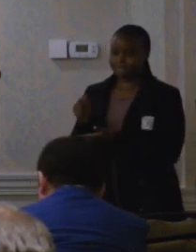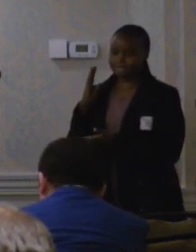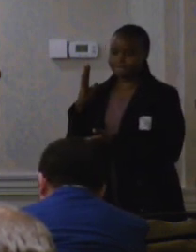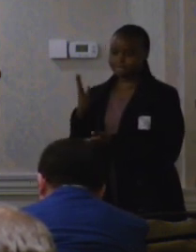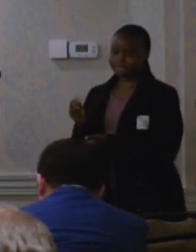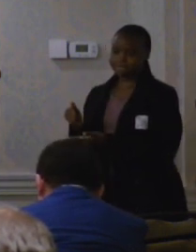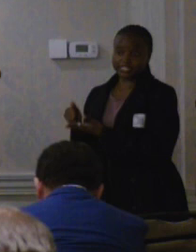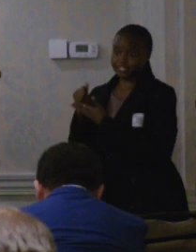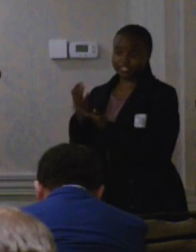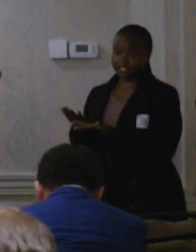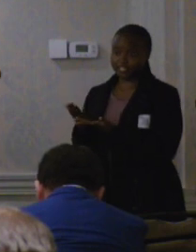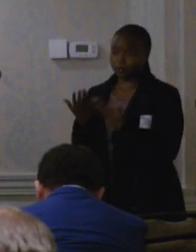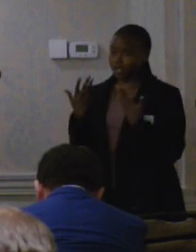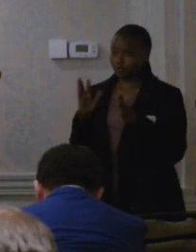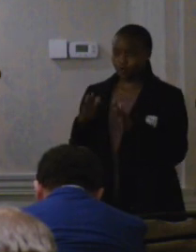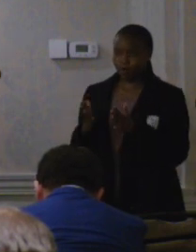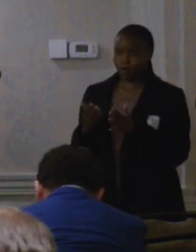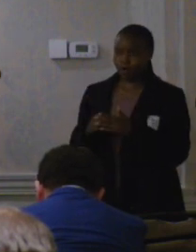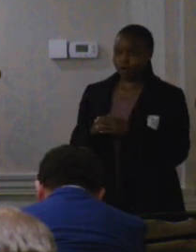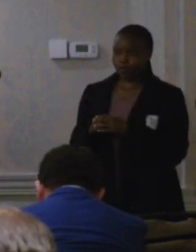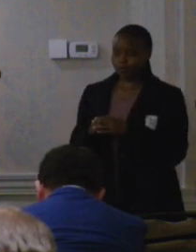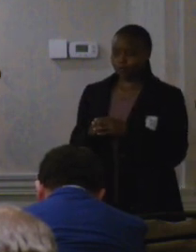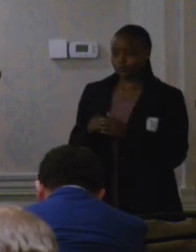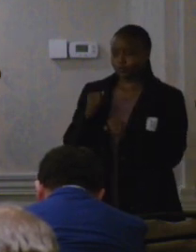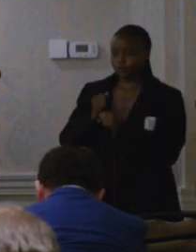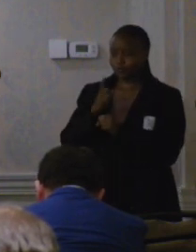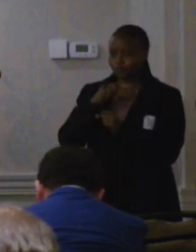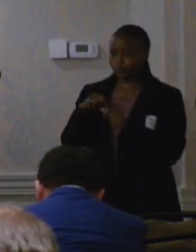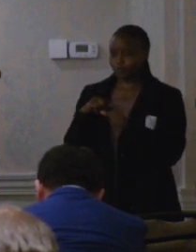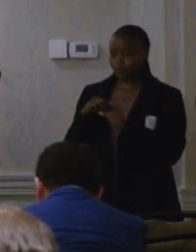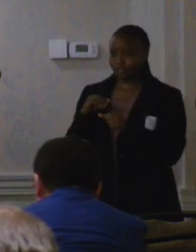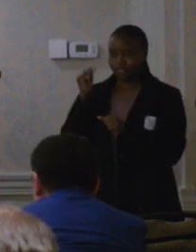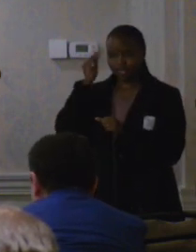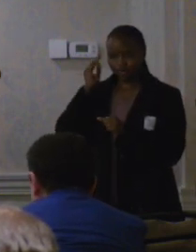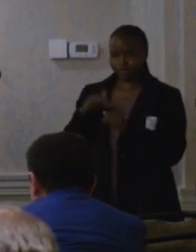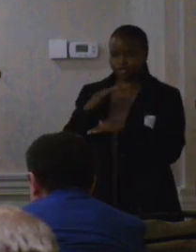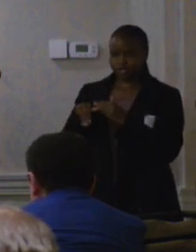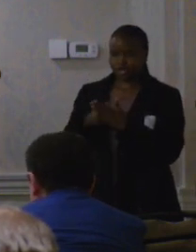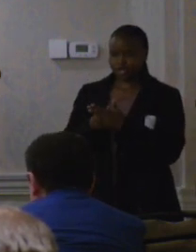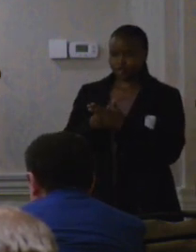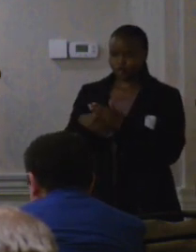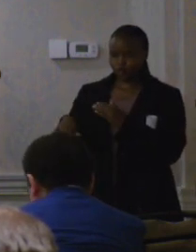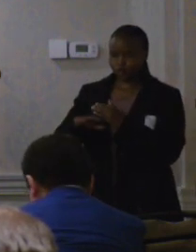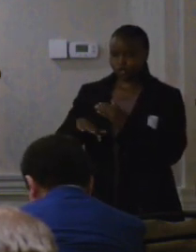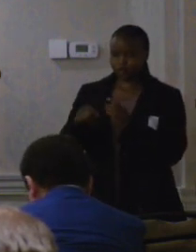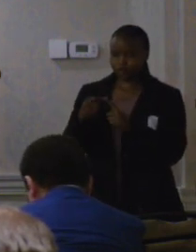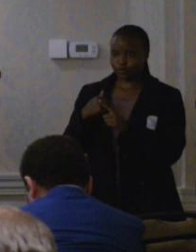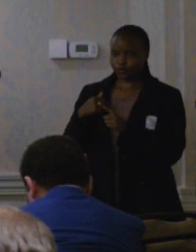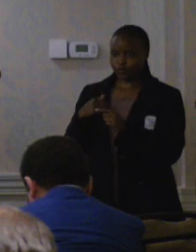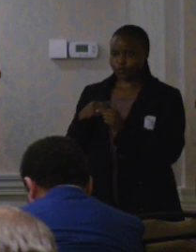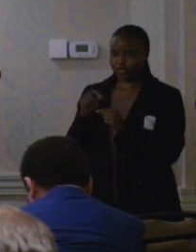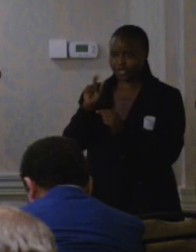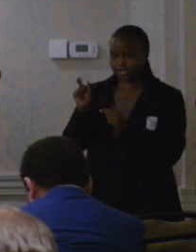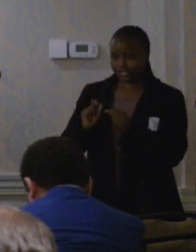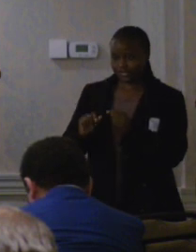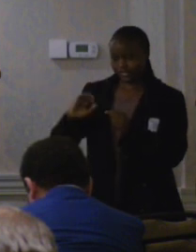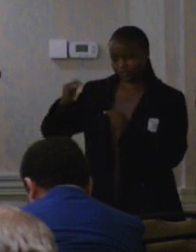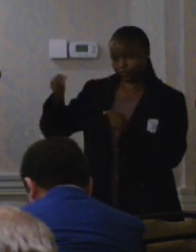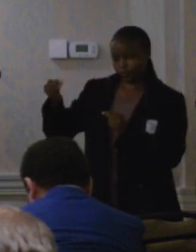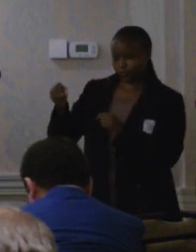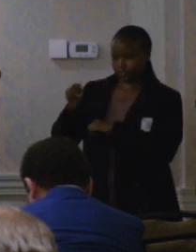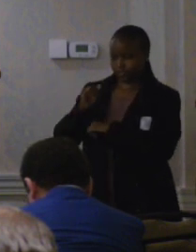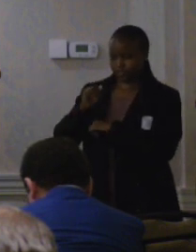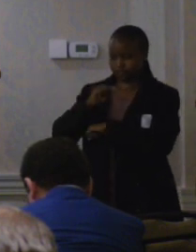And it's more important about that we have to make sure about that the educator at all level, from the province level, district level, and school level,